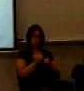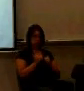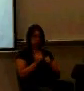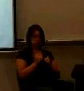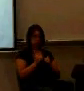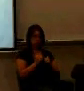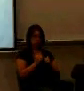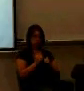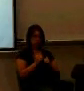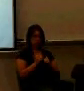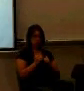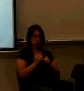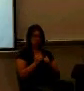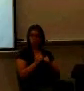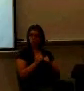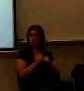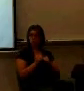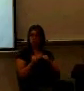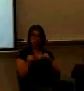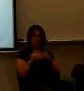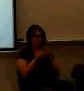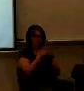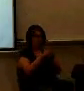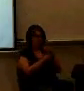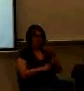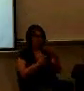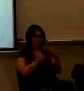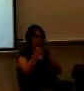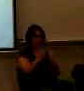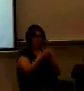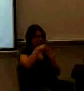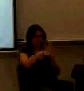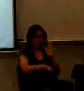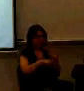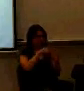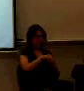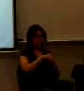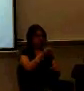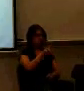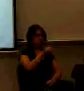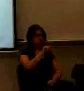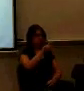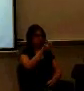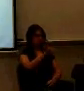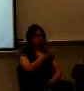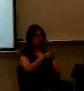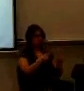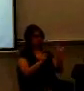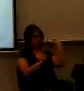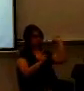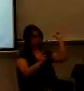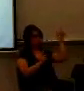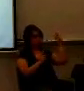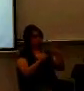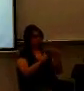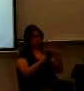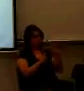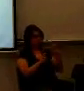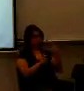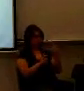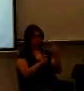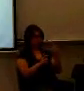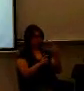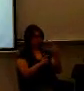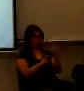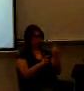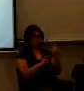Attenuates faster in eutrophic. Right, it disappears faster with depth in eutrophic. So when we were at the eutrophic pond, we